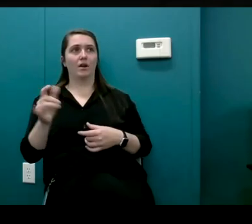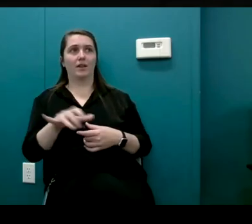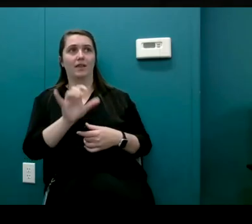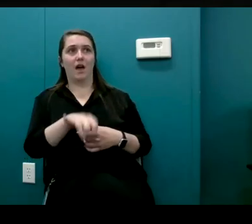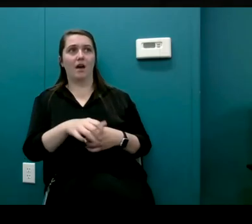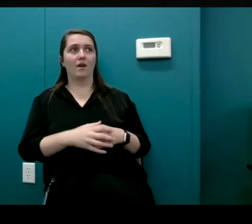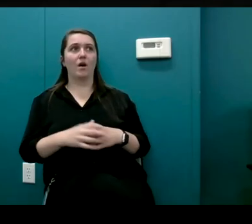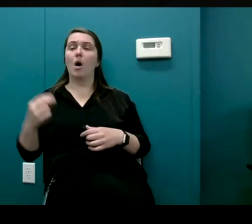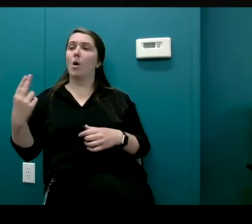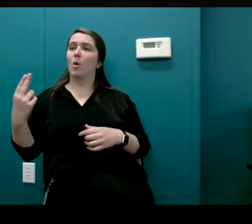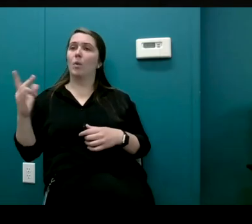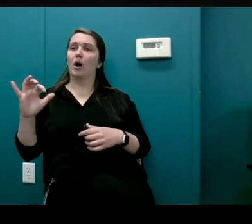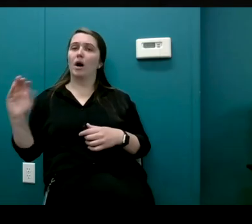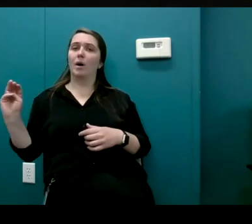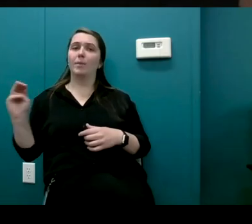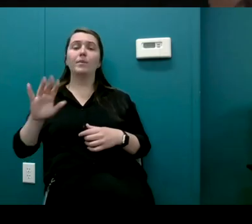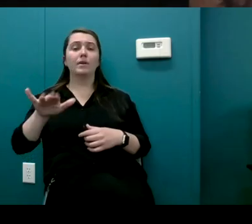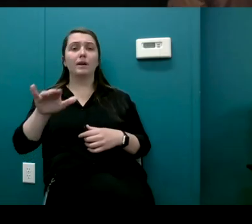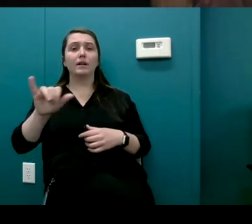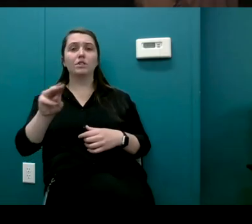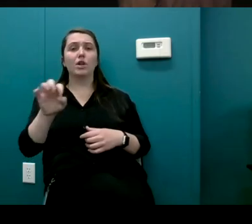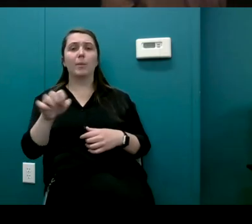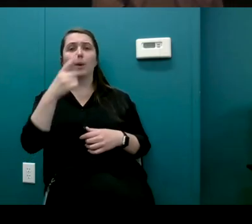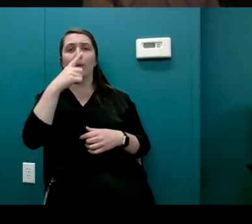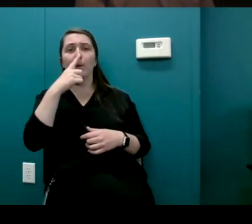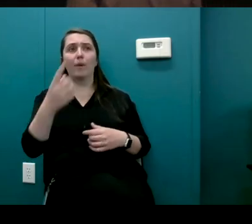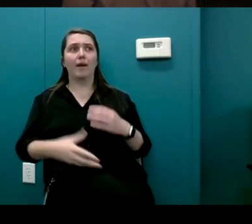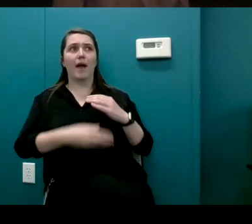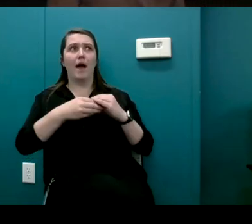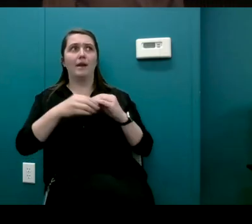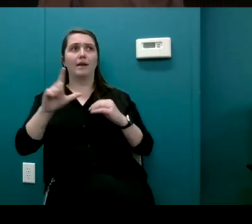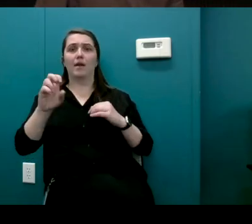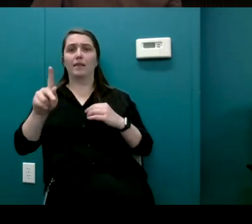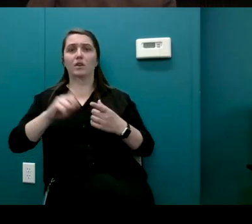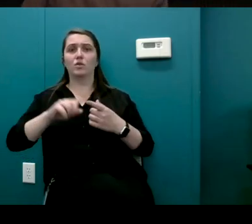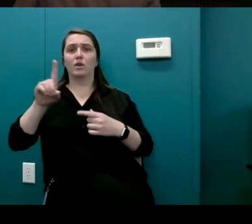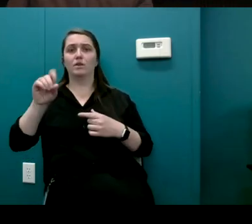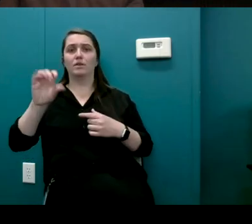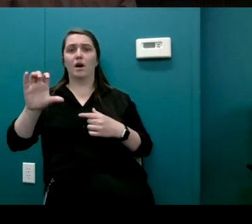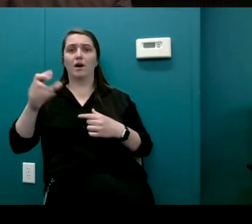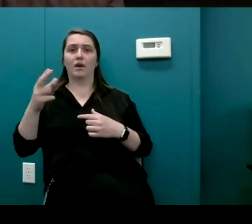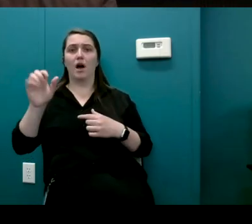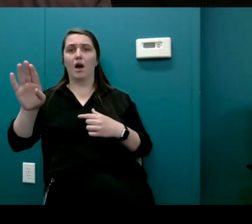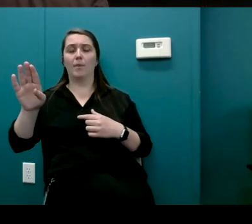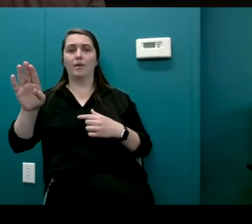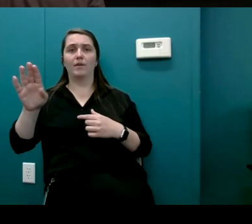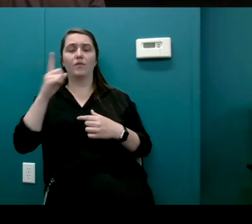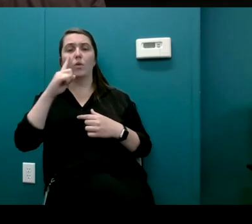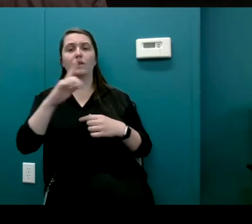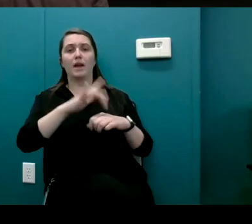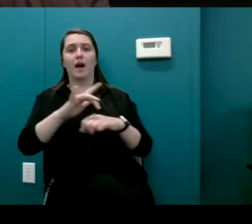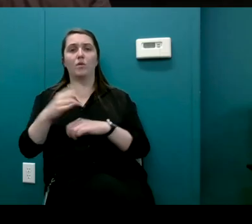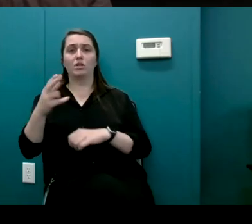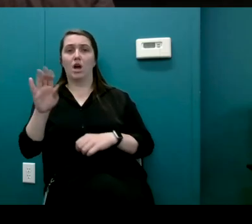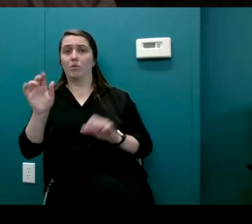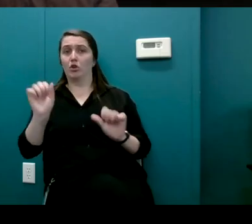Yeah. Oh, Jamie, could you put a link on the Doc Hub, the Outreach Hub?